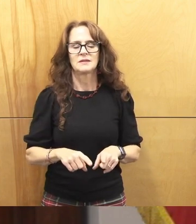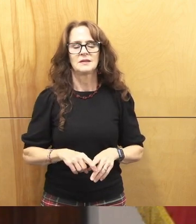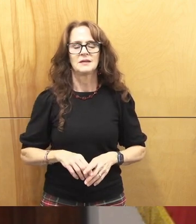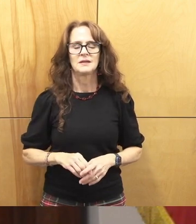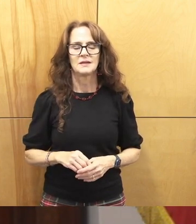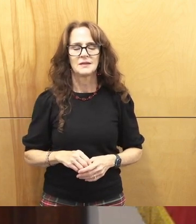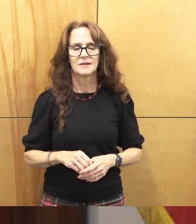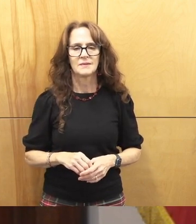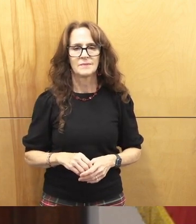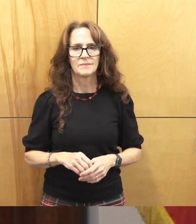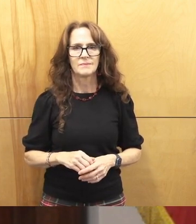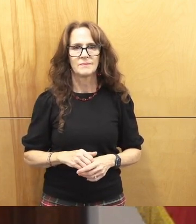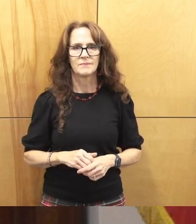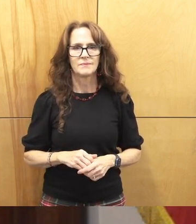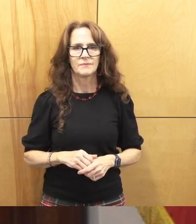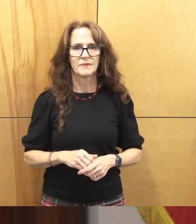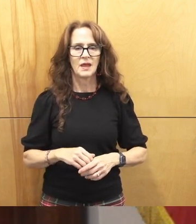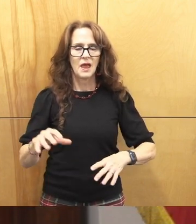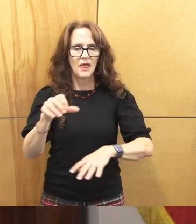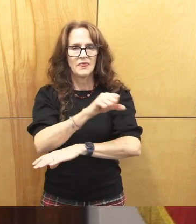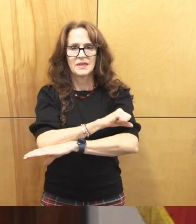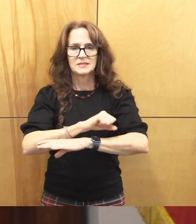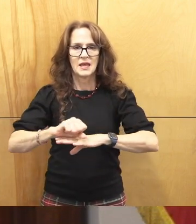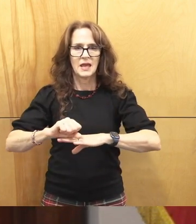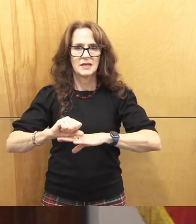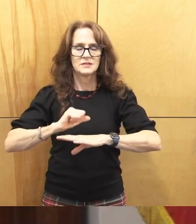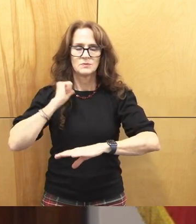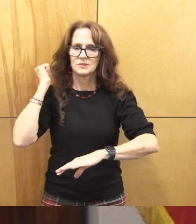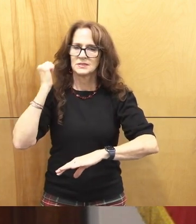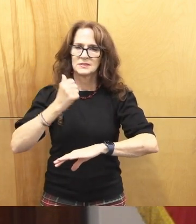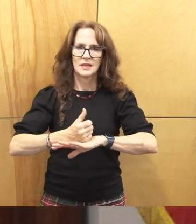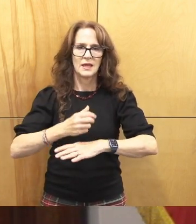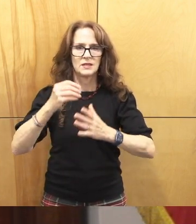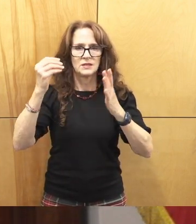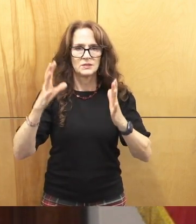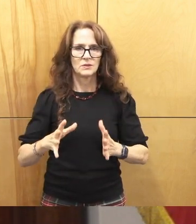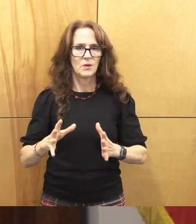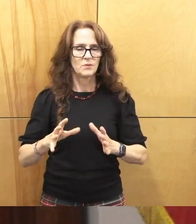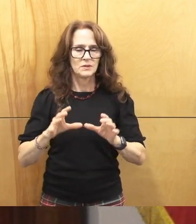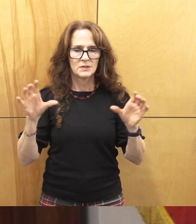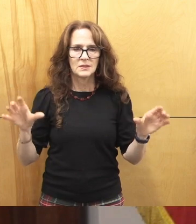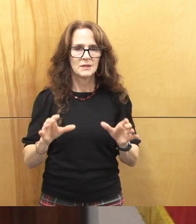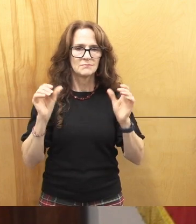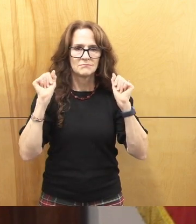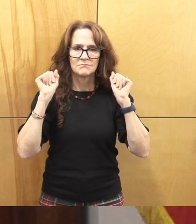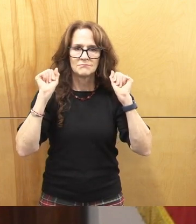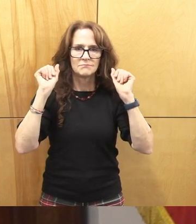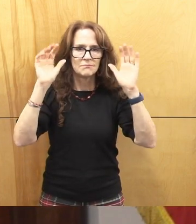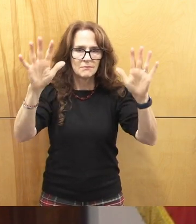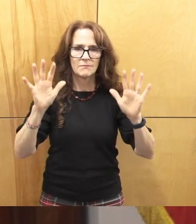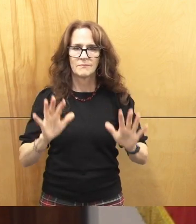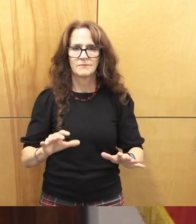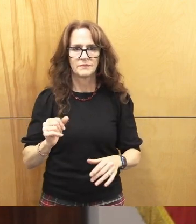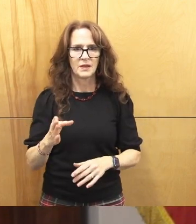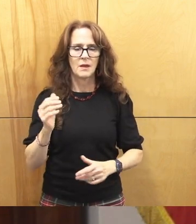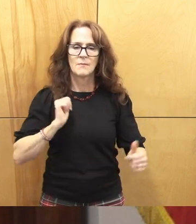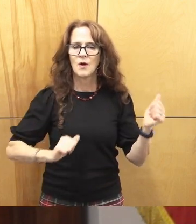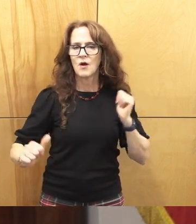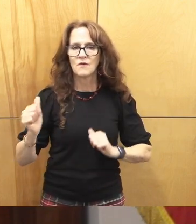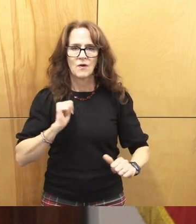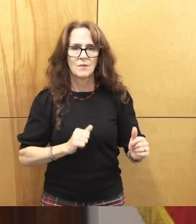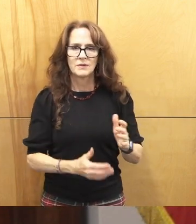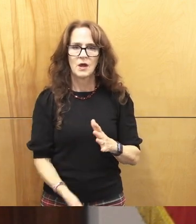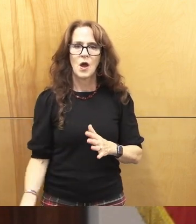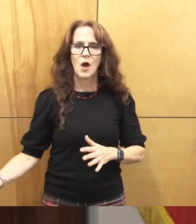The stage was set and the students delivered. There were performances all